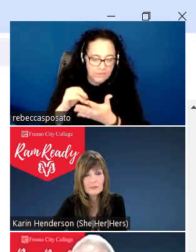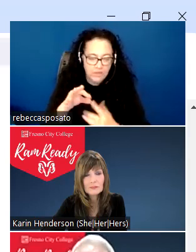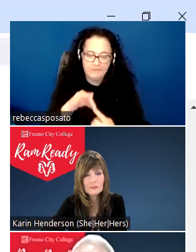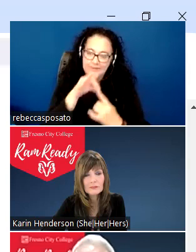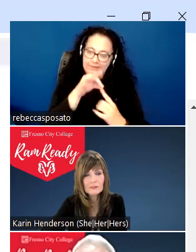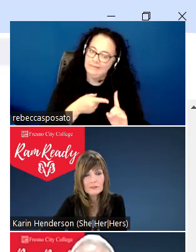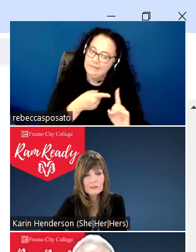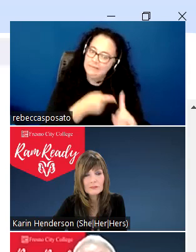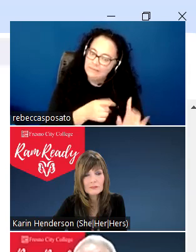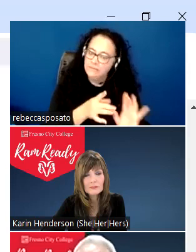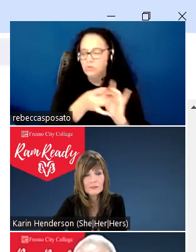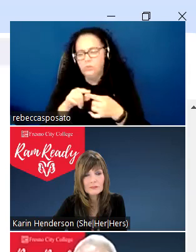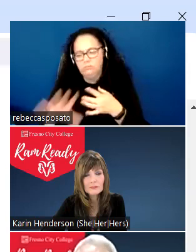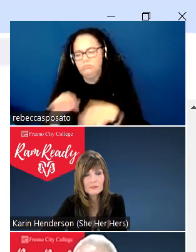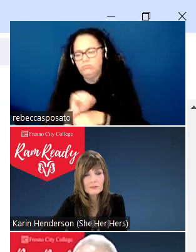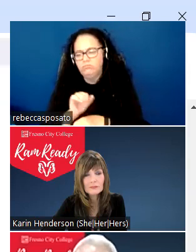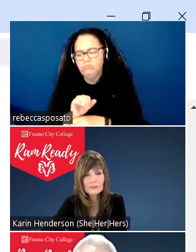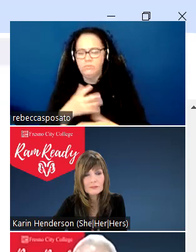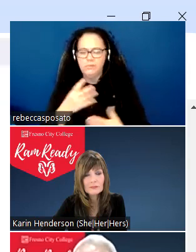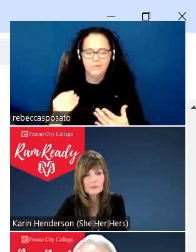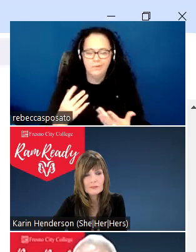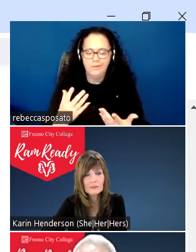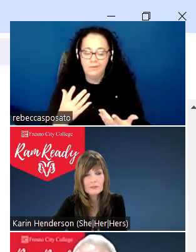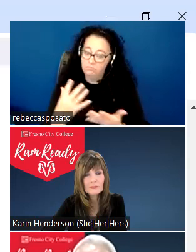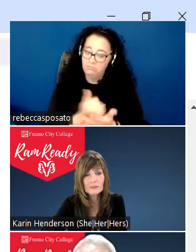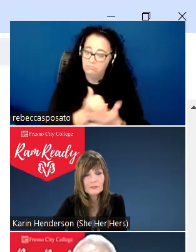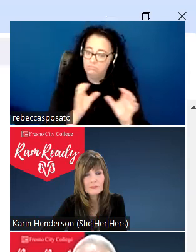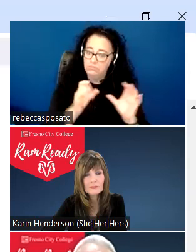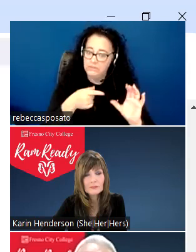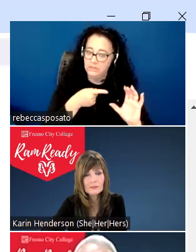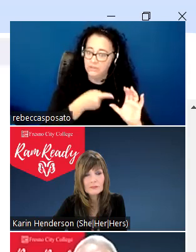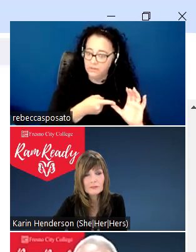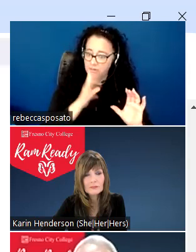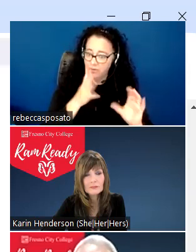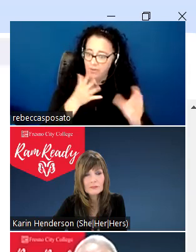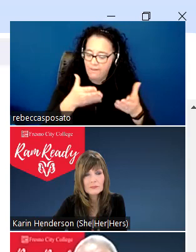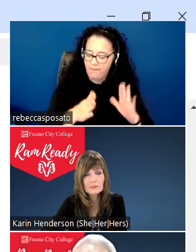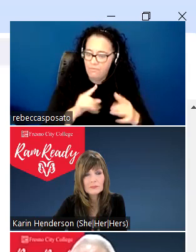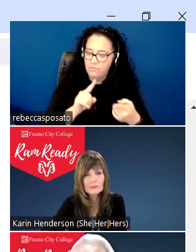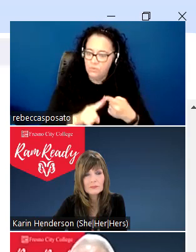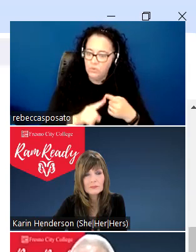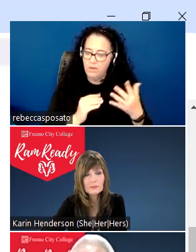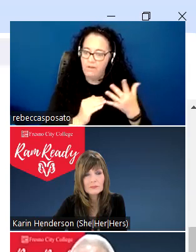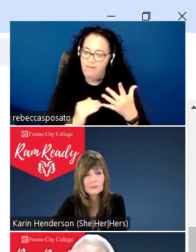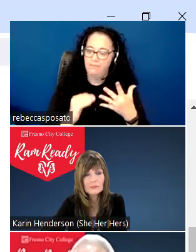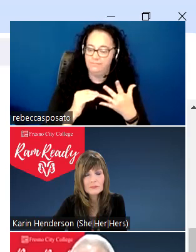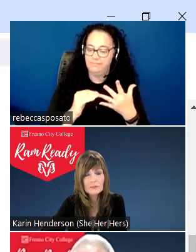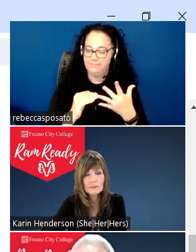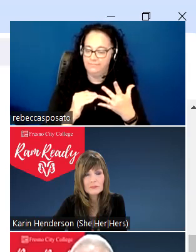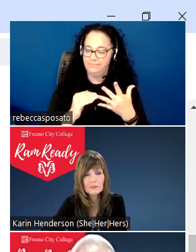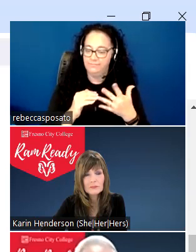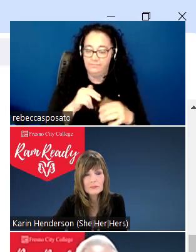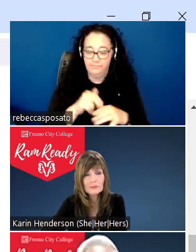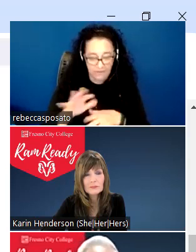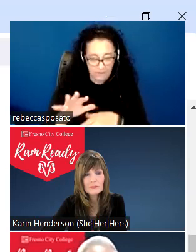has to do with their job. Earning a certificate would allow them to move up in their